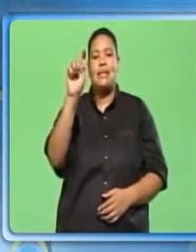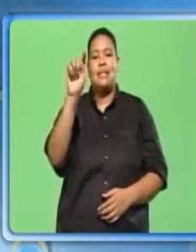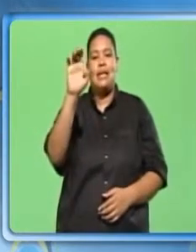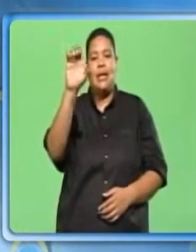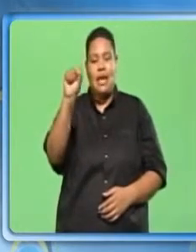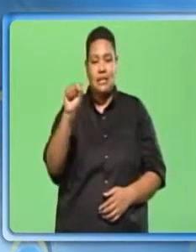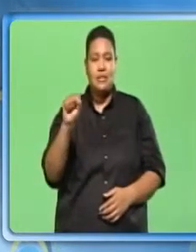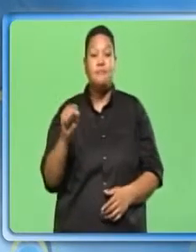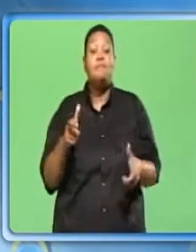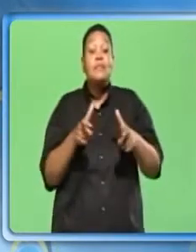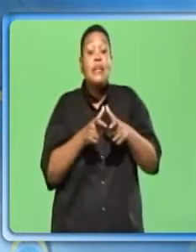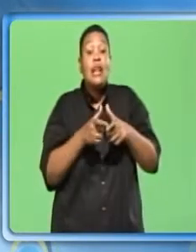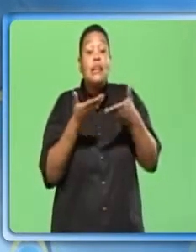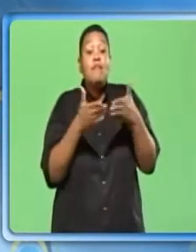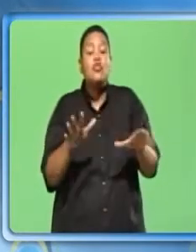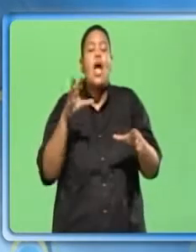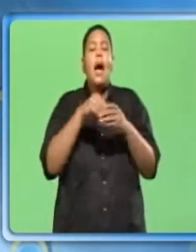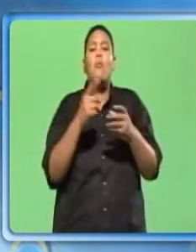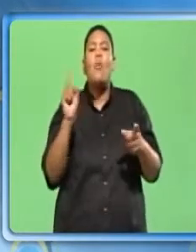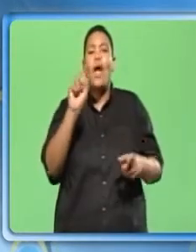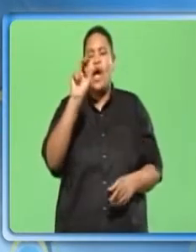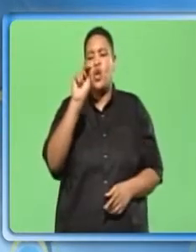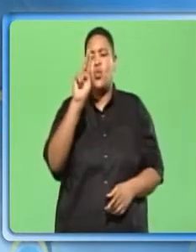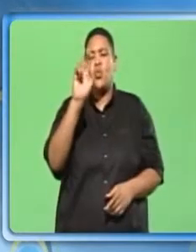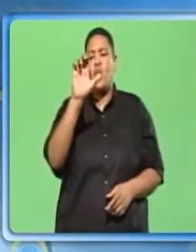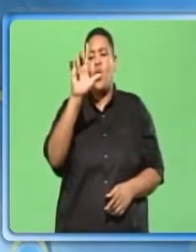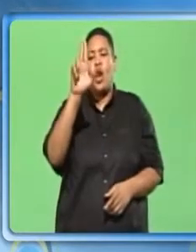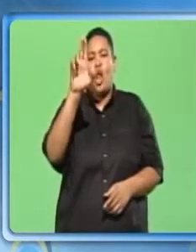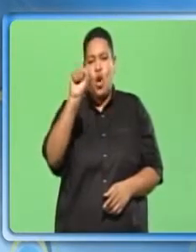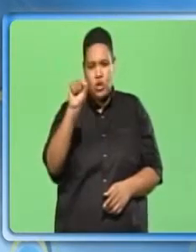Cell division occurs inside the nucleus.